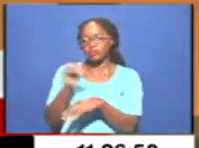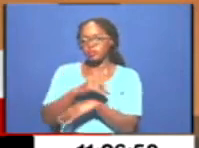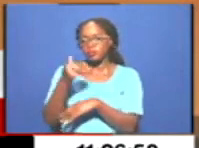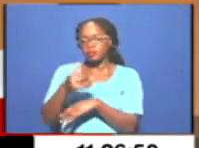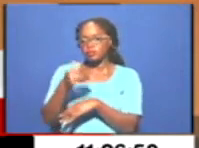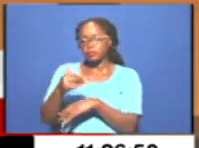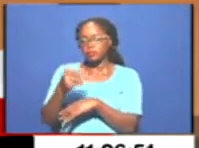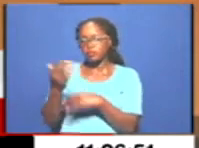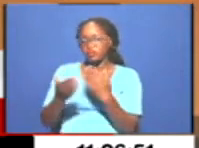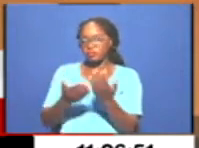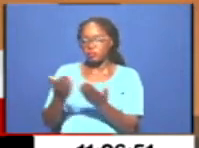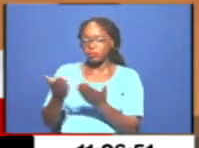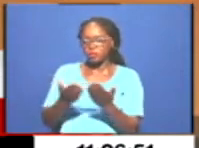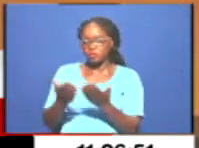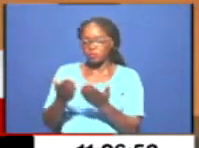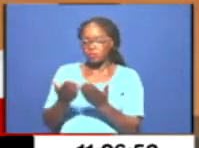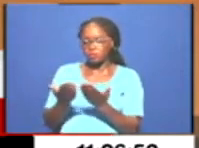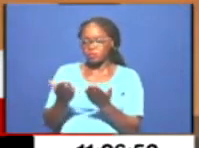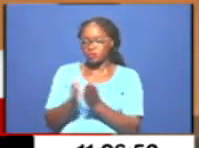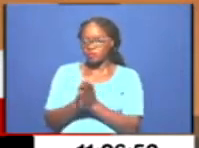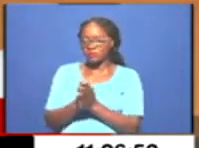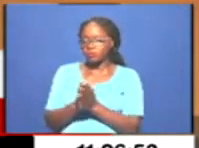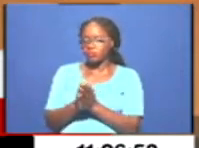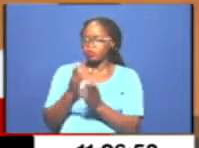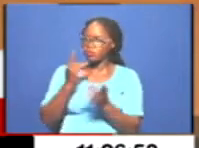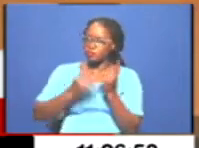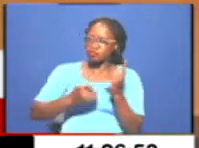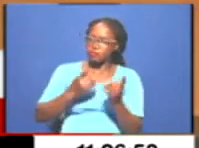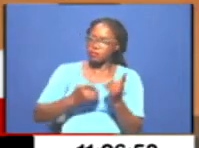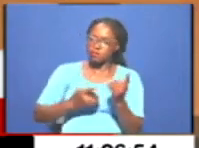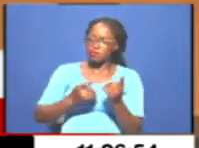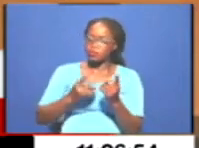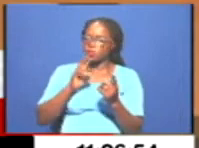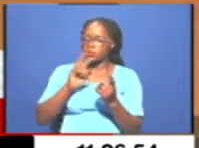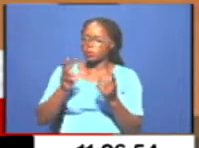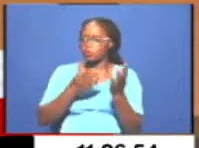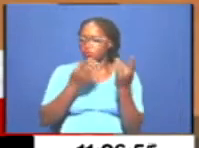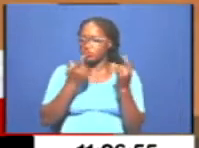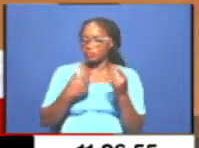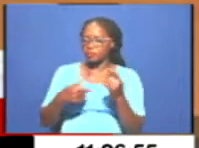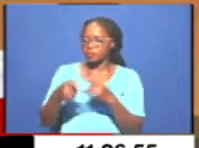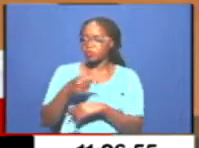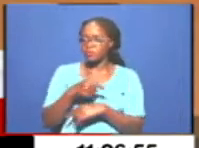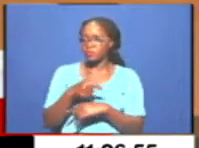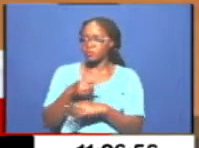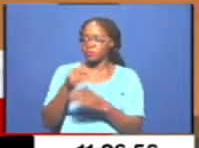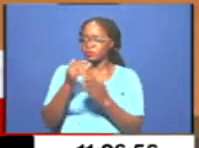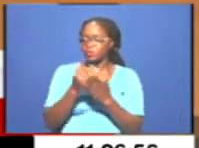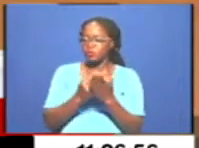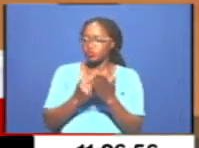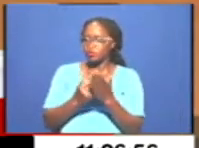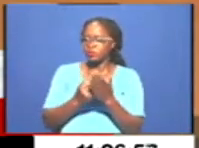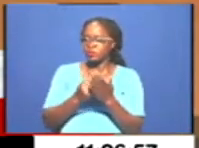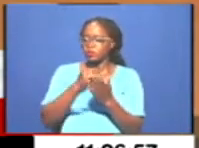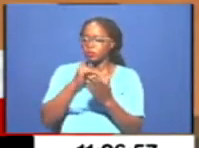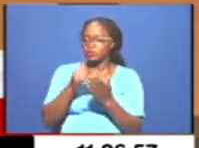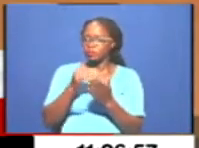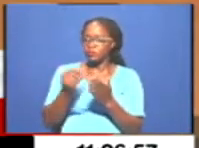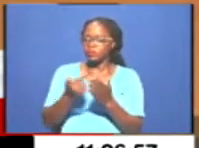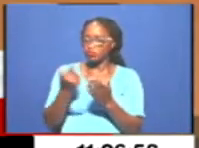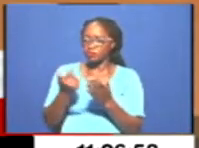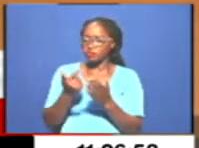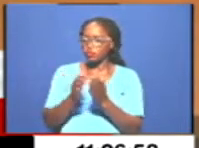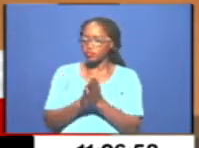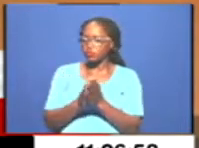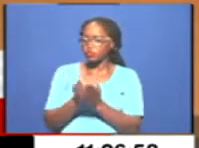athletes. So athletes should look at, expect from us programs which will not only help them within the pitch